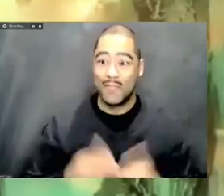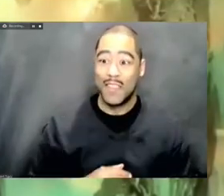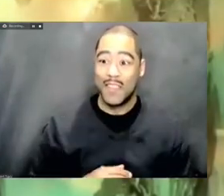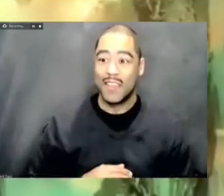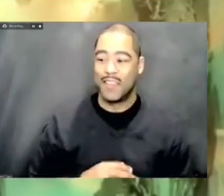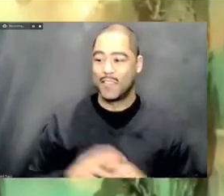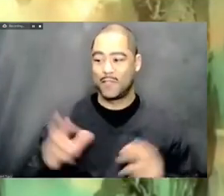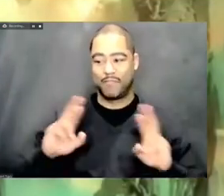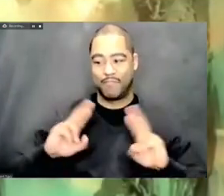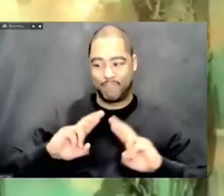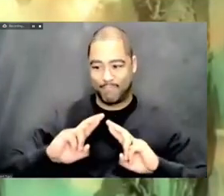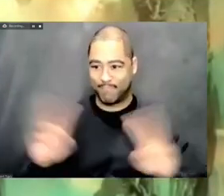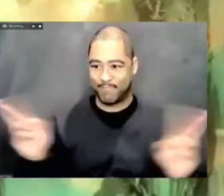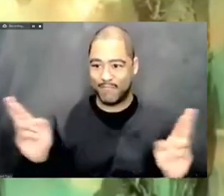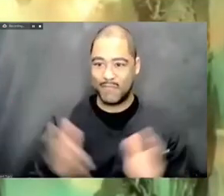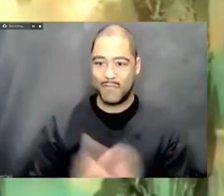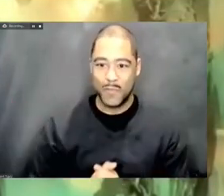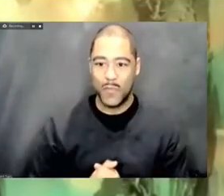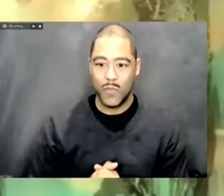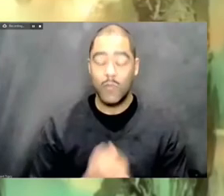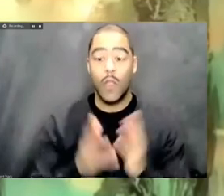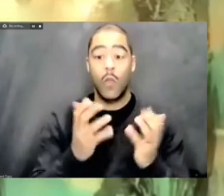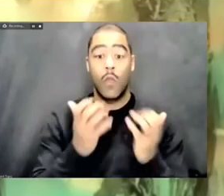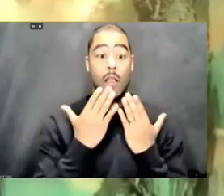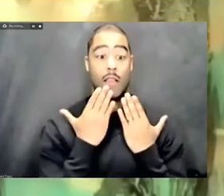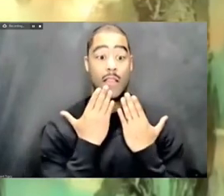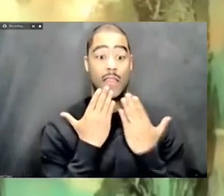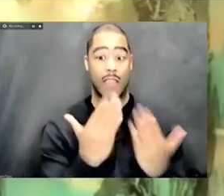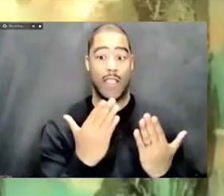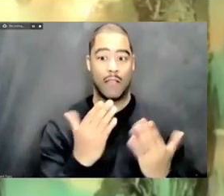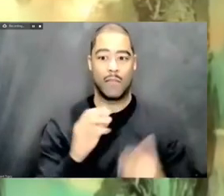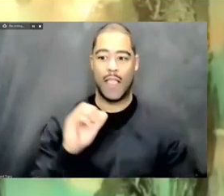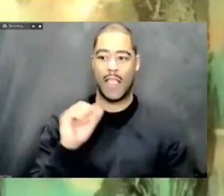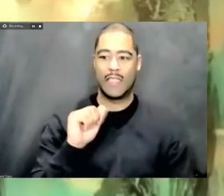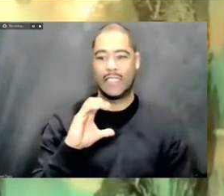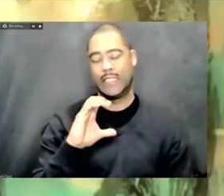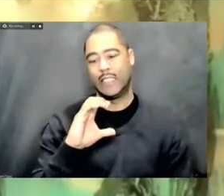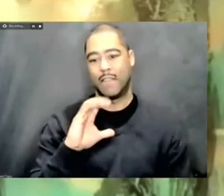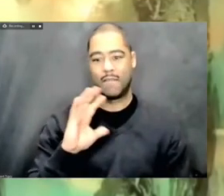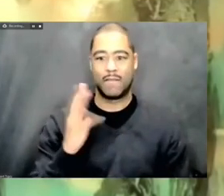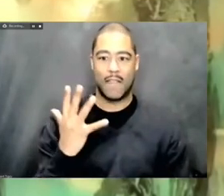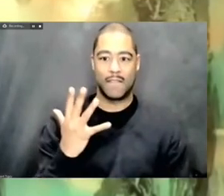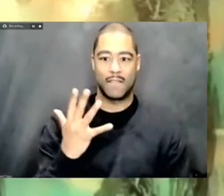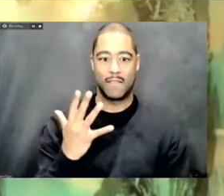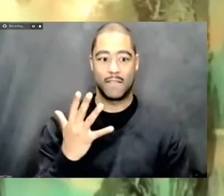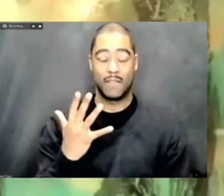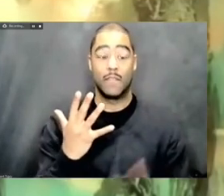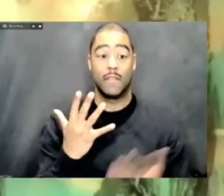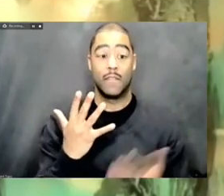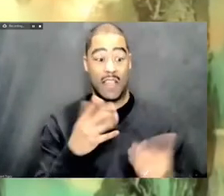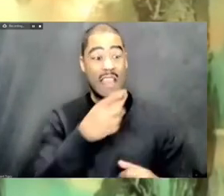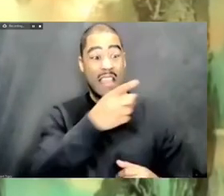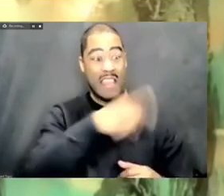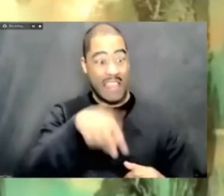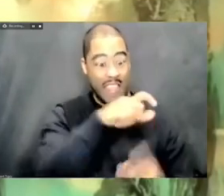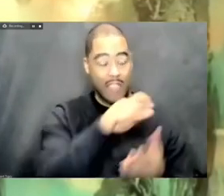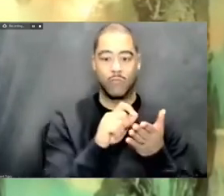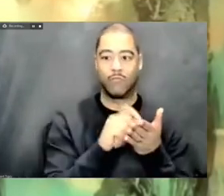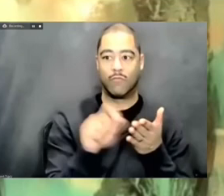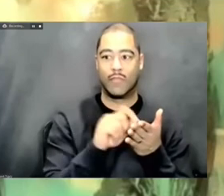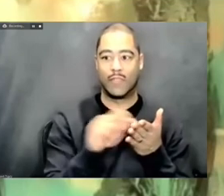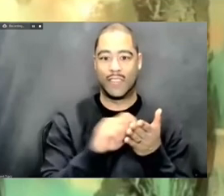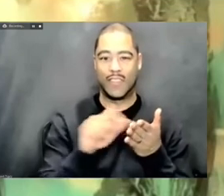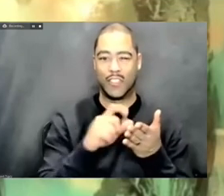But we have to thank friends of AC5 for having the checkbook, writing those